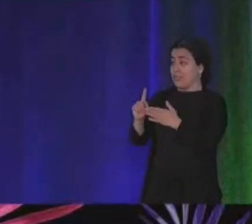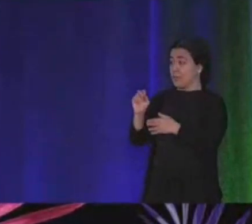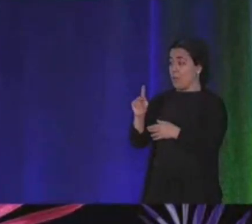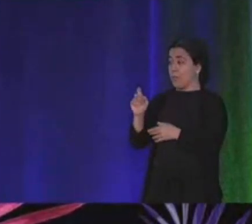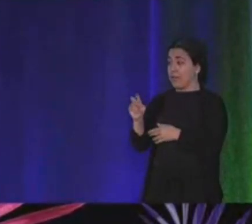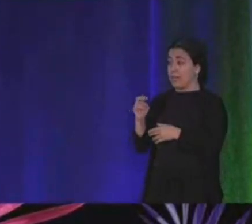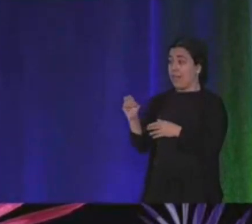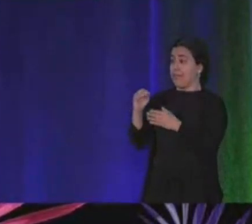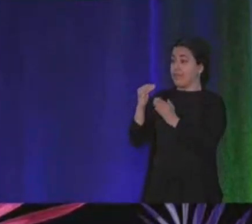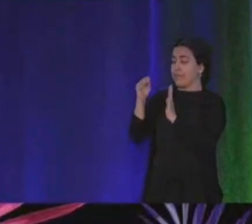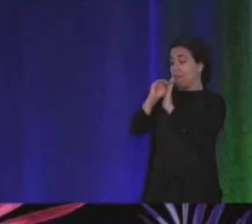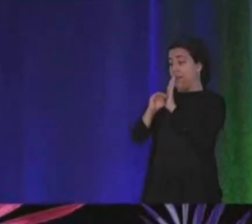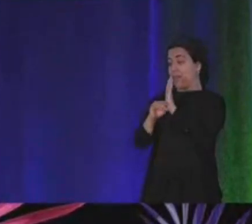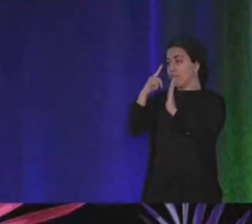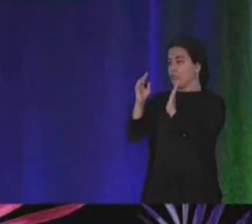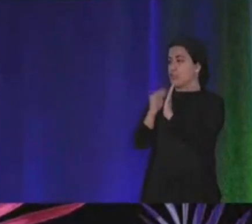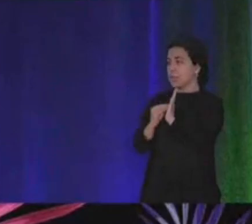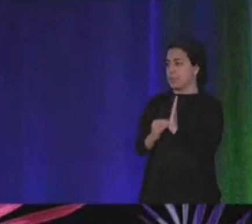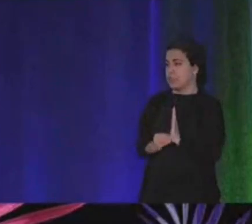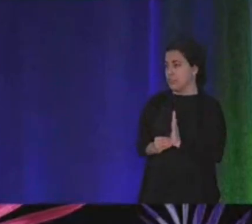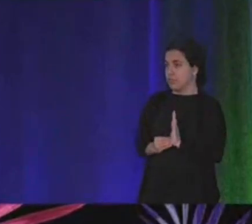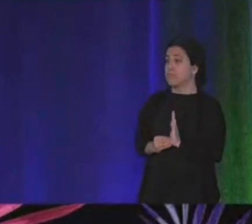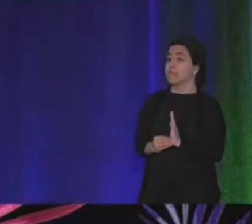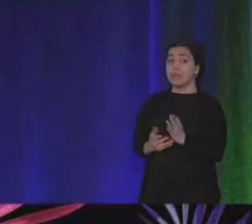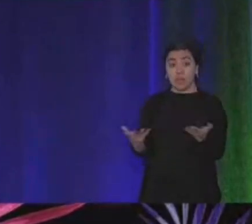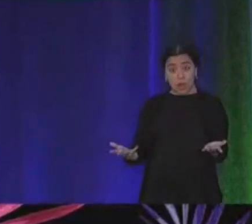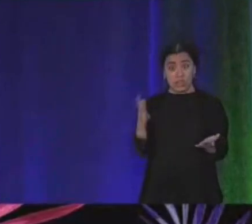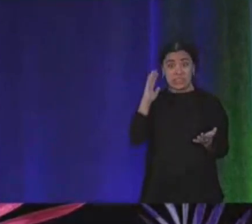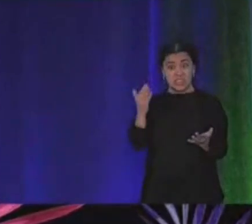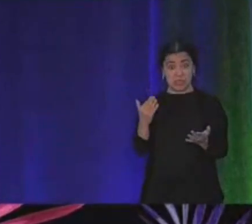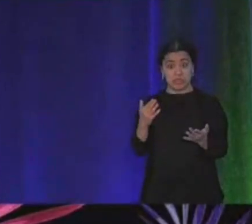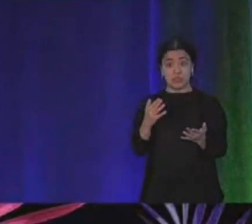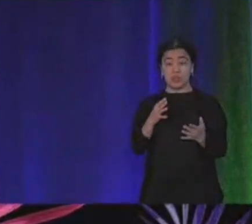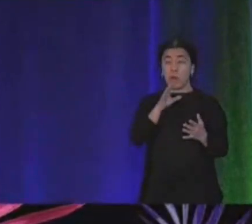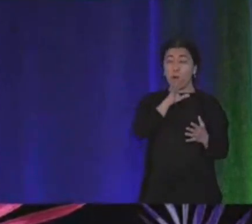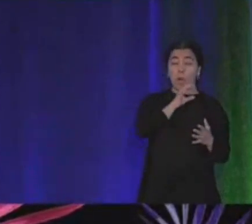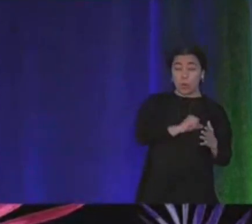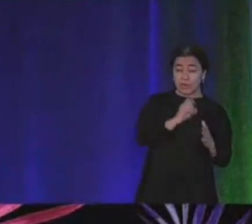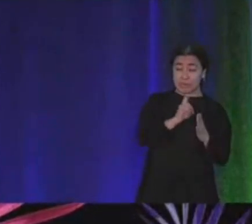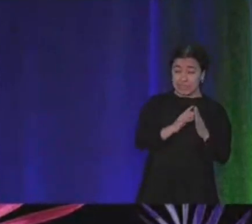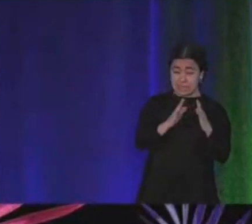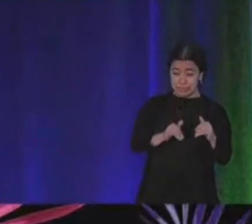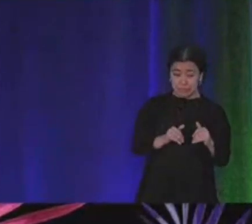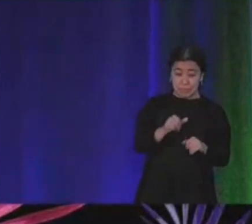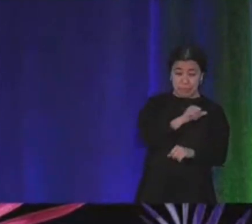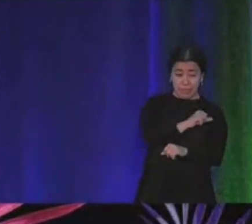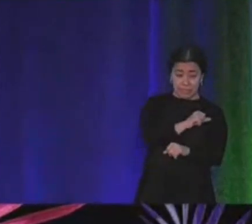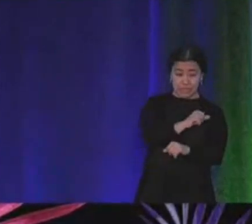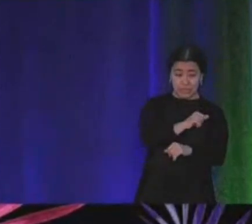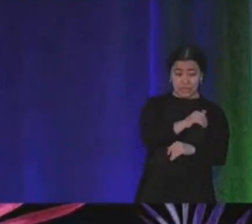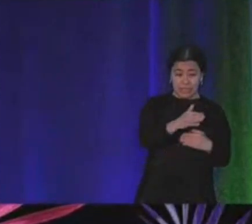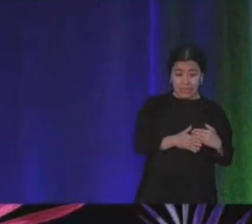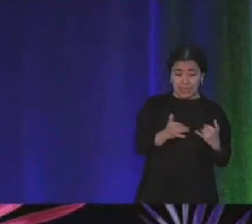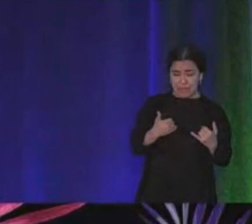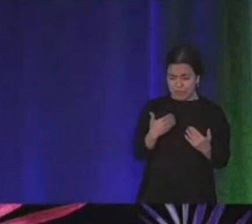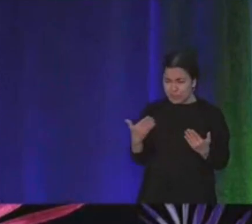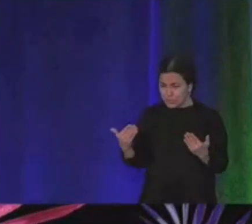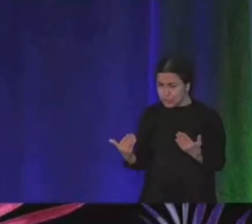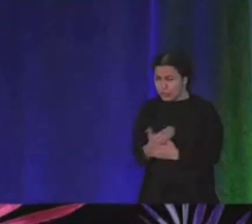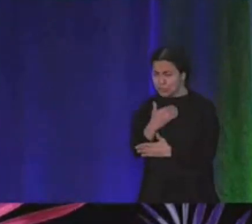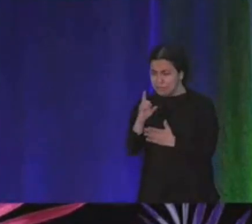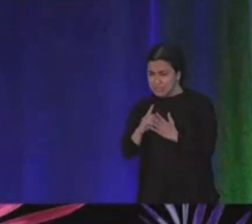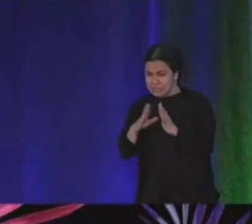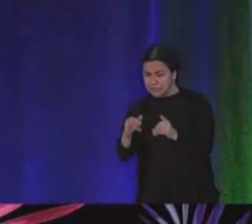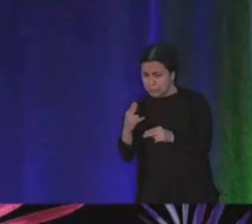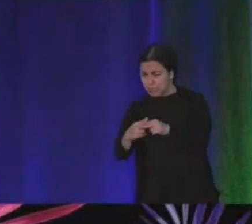like documentation. Great. So it sounds like you had an old design system in the back, and now you have a new design system called Axiom. Yeah. And you